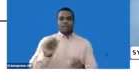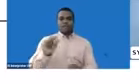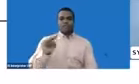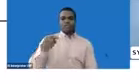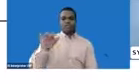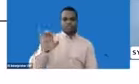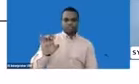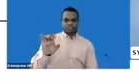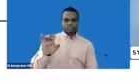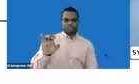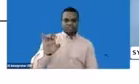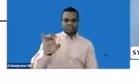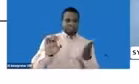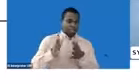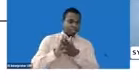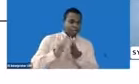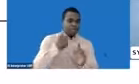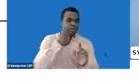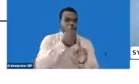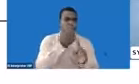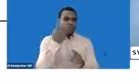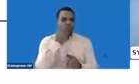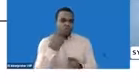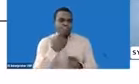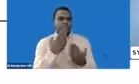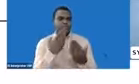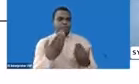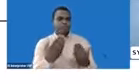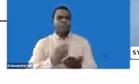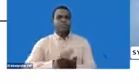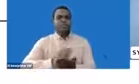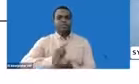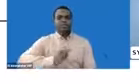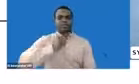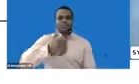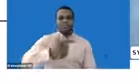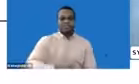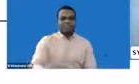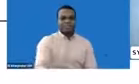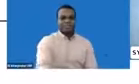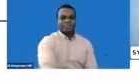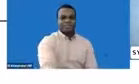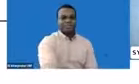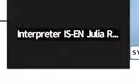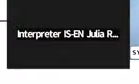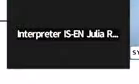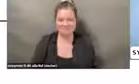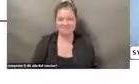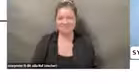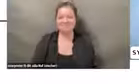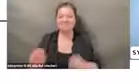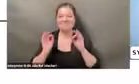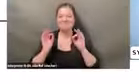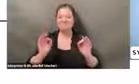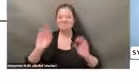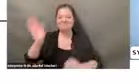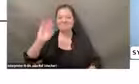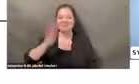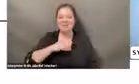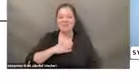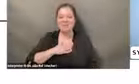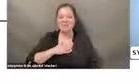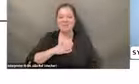sure. Hi, my name is Andrea and I come from Synthesis. We are hosting this event, and it's with